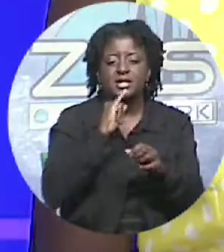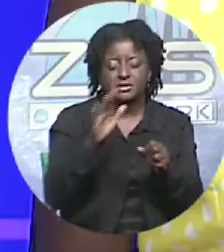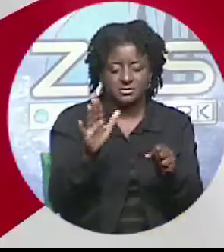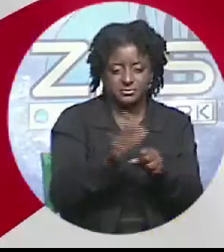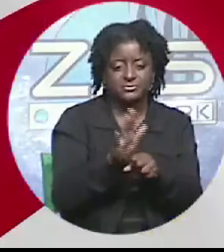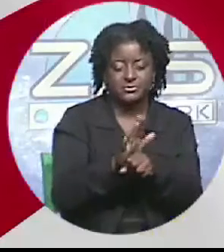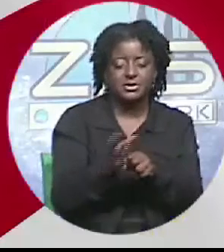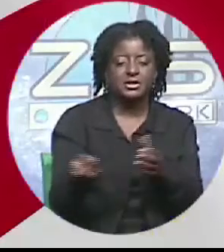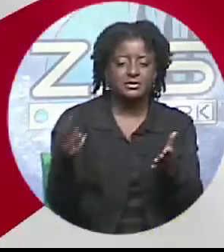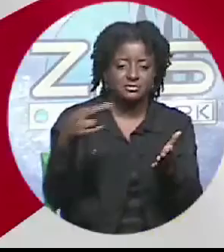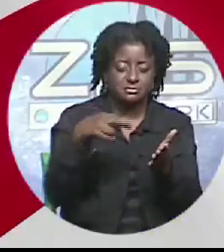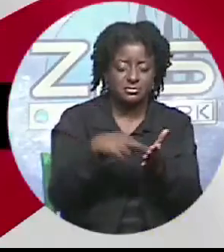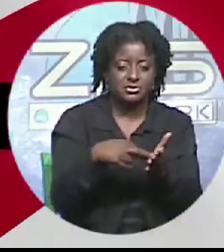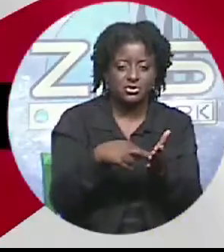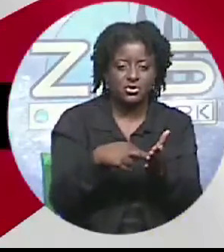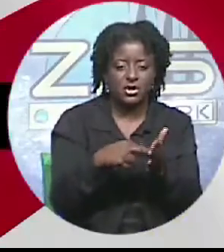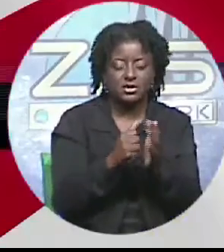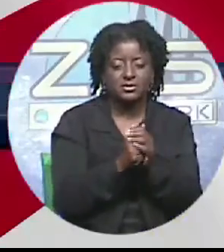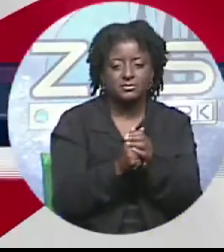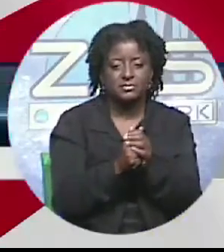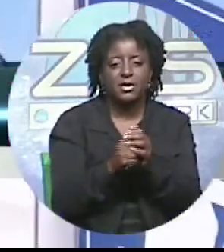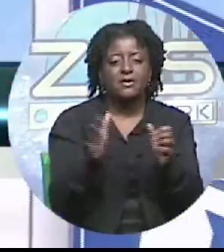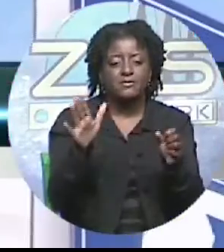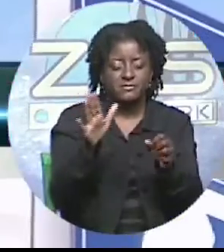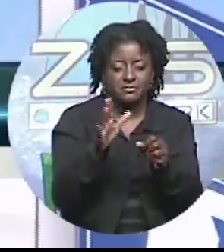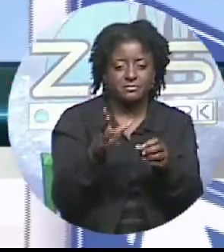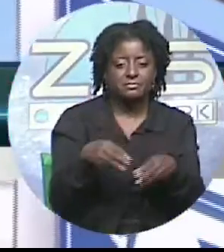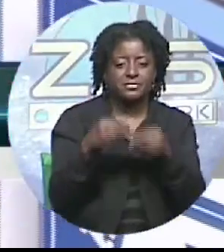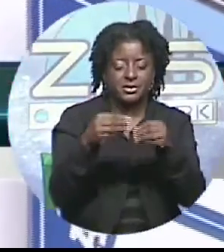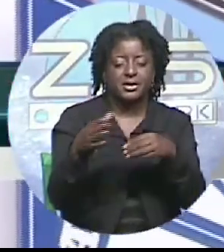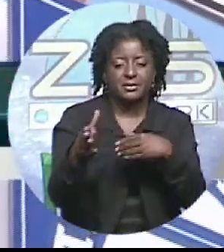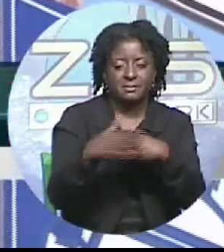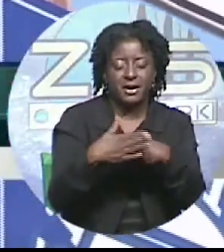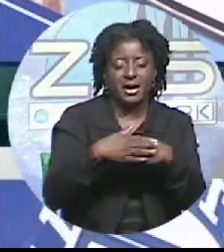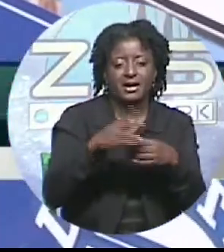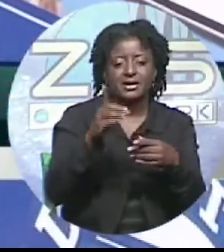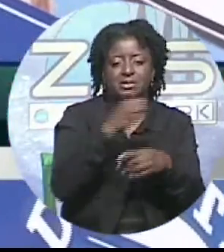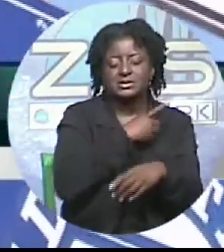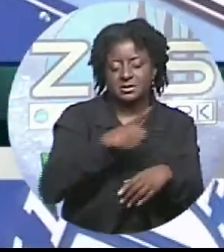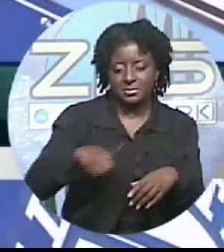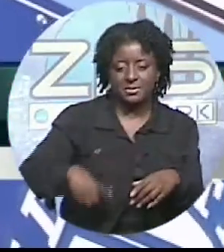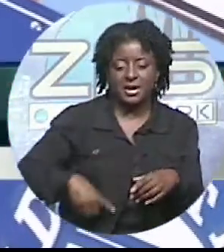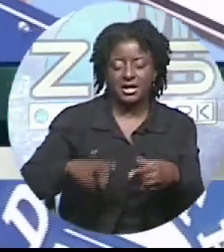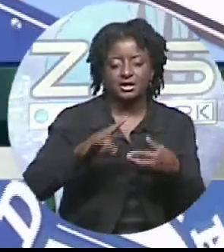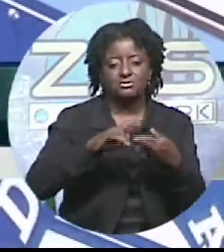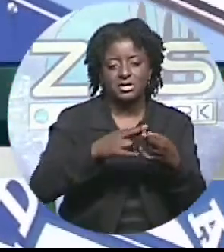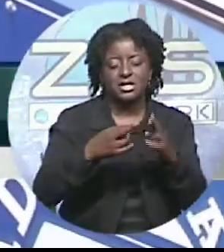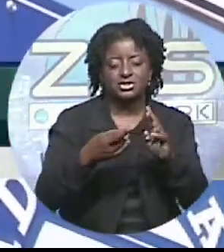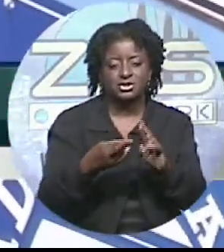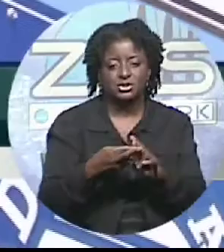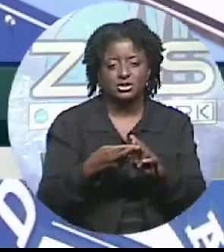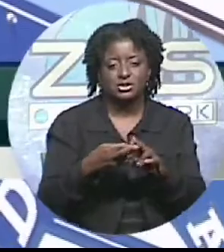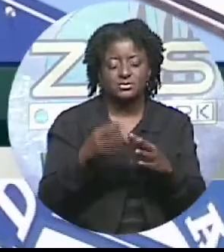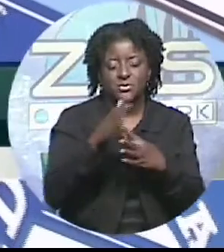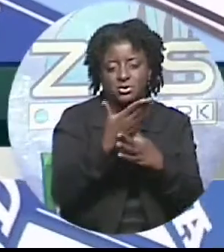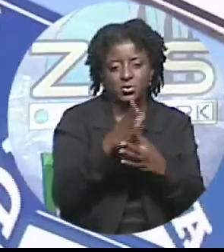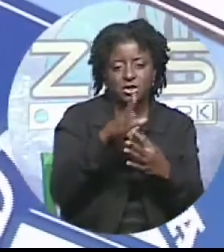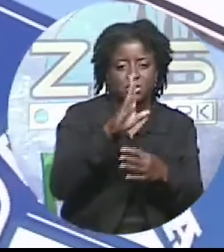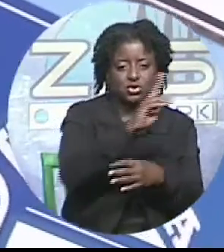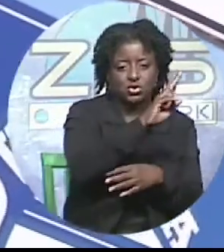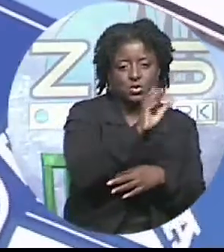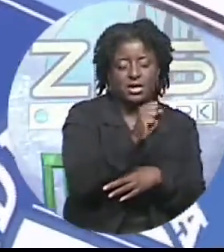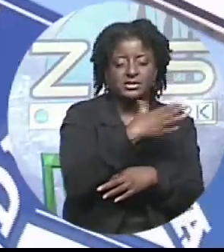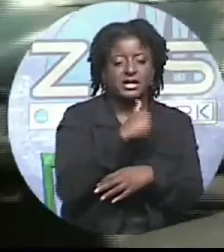The restoration of full diplomatic ties between the United States of America and Cuba on Monday and the reopening of embassies in